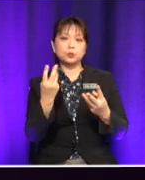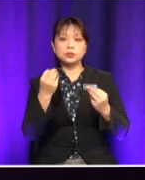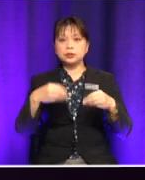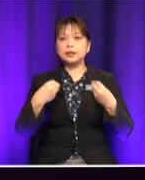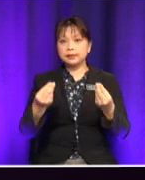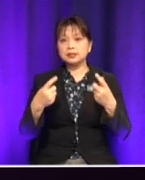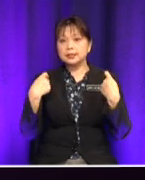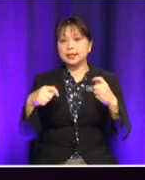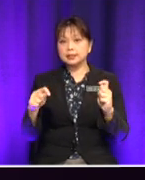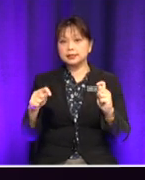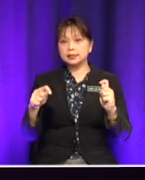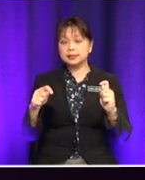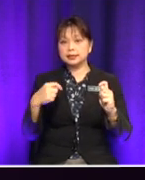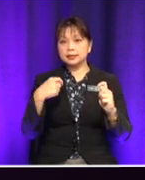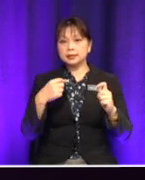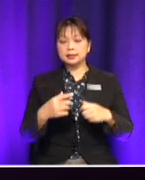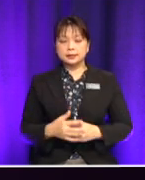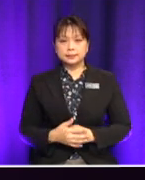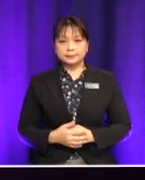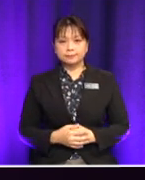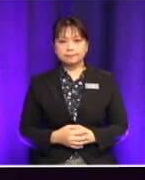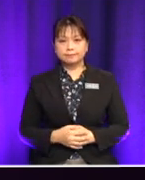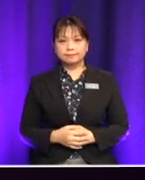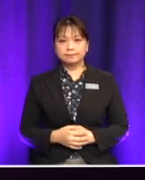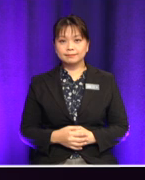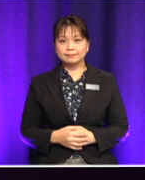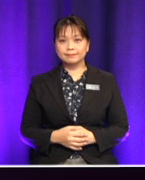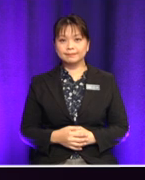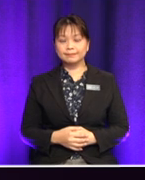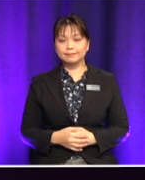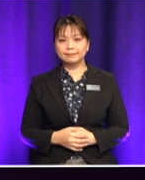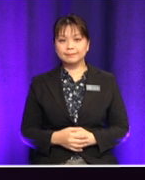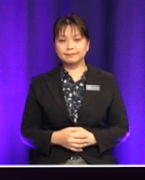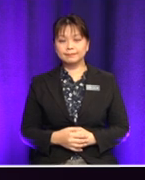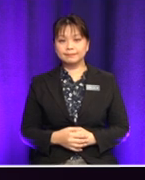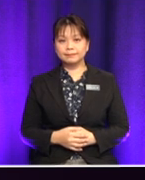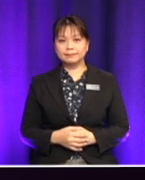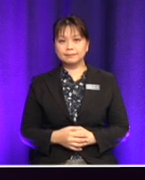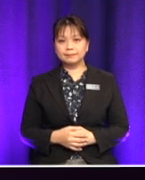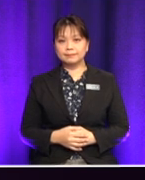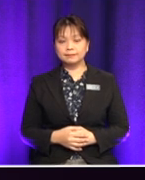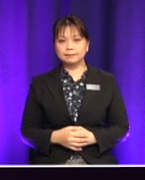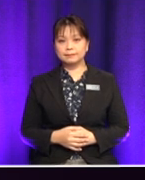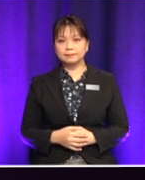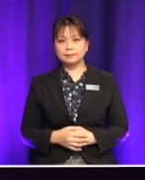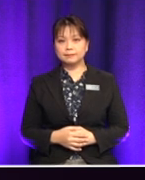try? Can I try, madam? Yes, Faizal again. That's good. Okay, Faizal. What are the keywords, Faizal?